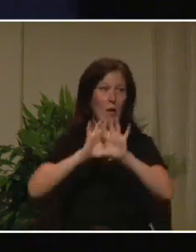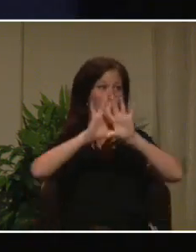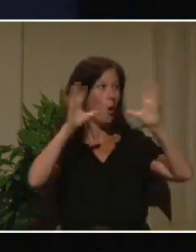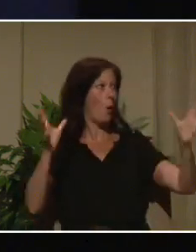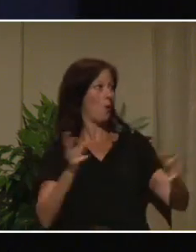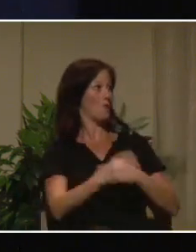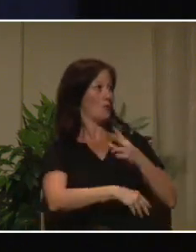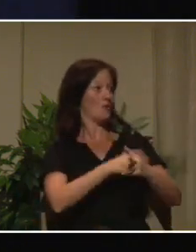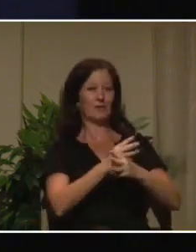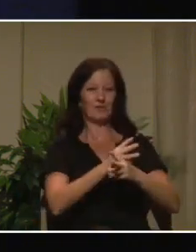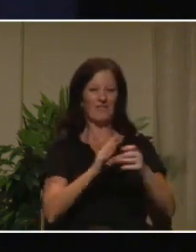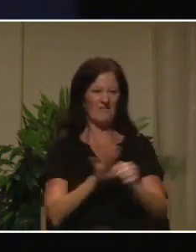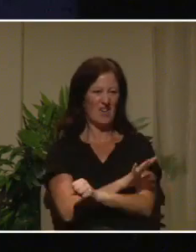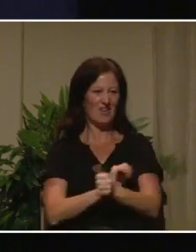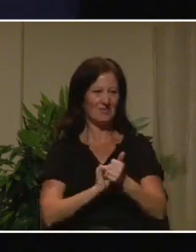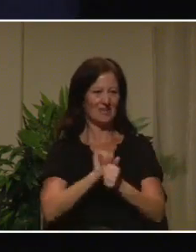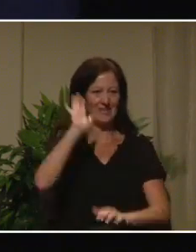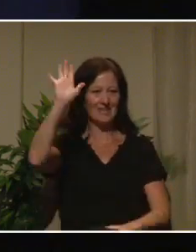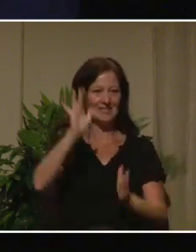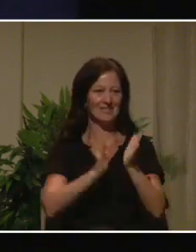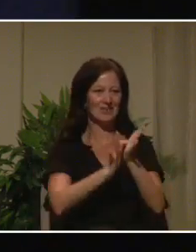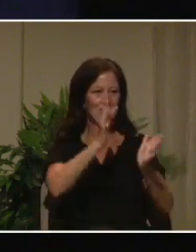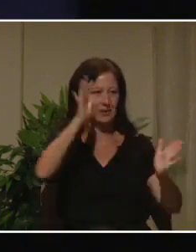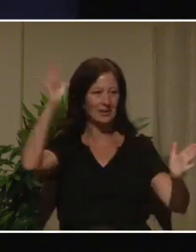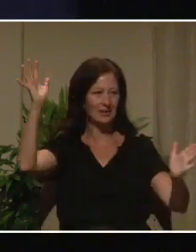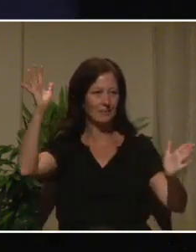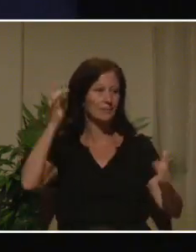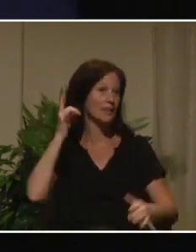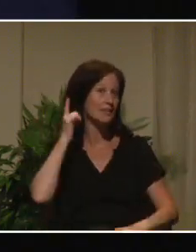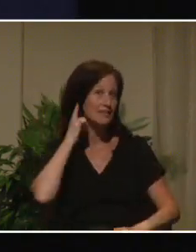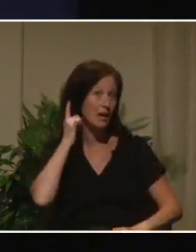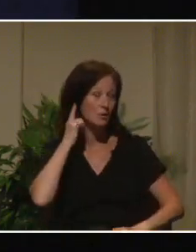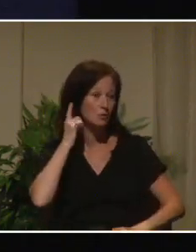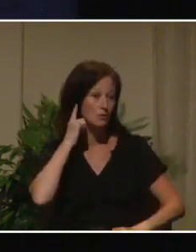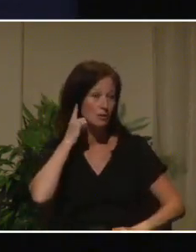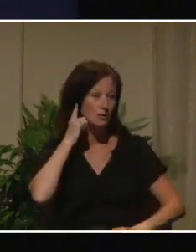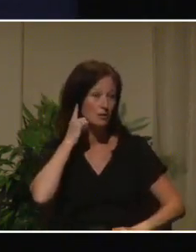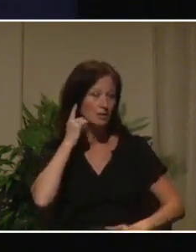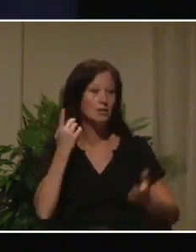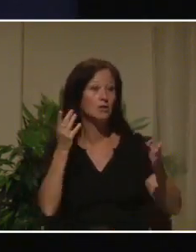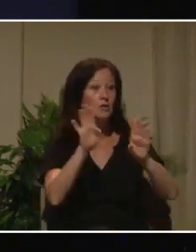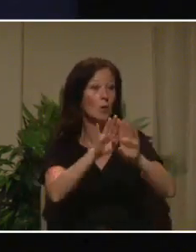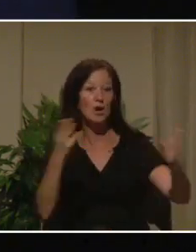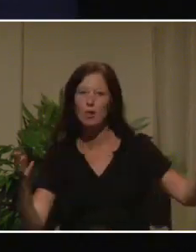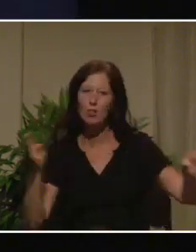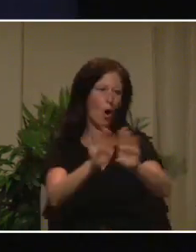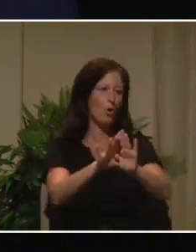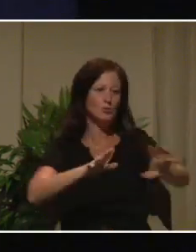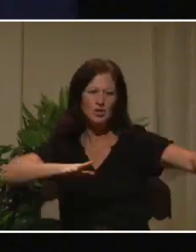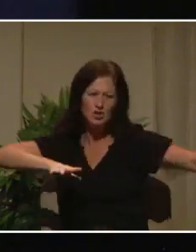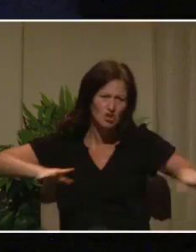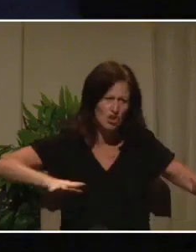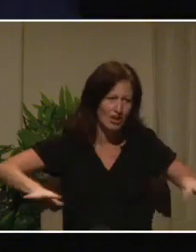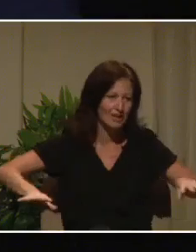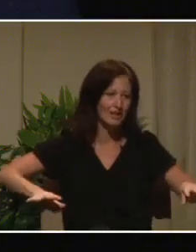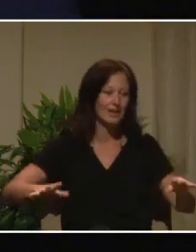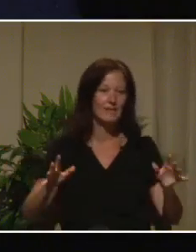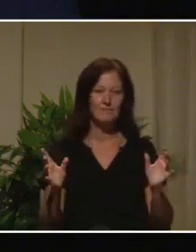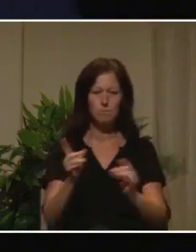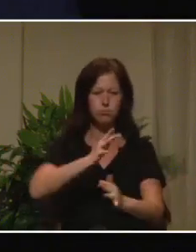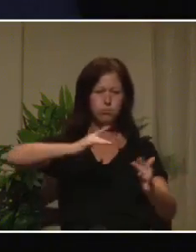glory." At the sound of their voices, the doorposts and thresholds shook, and the temple was filled with